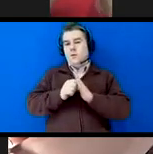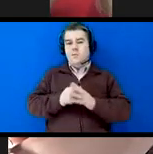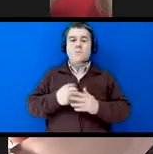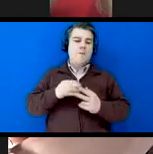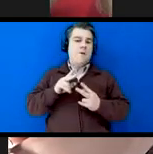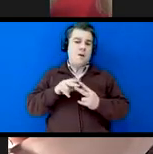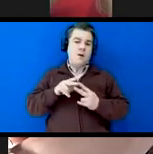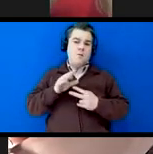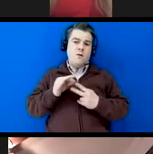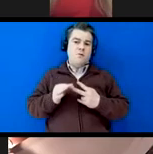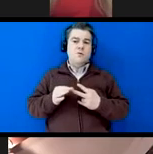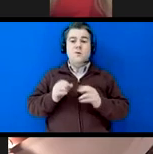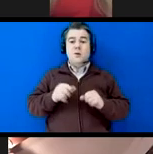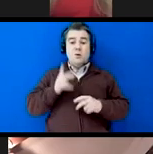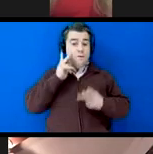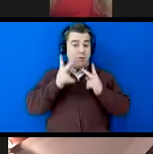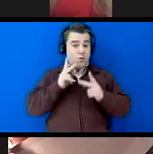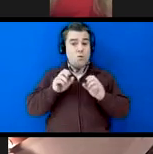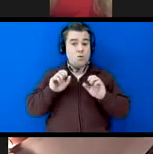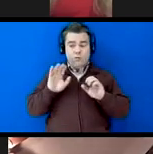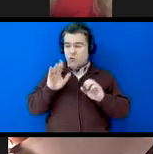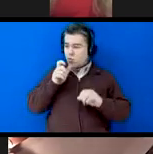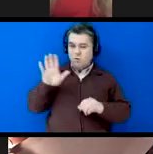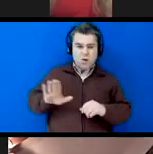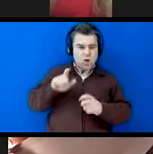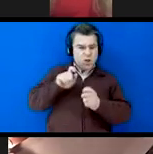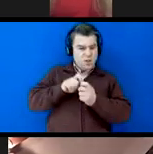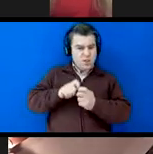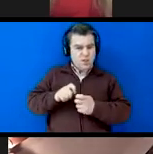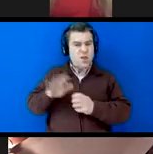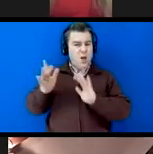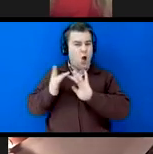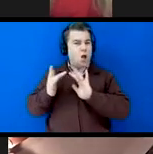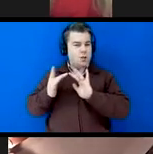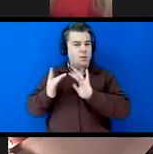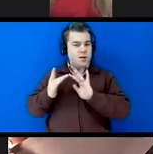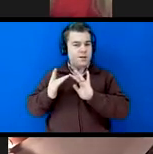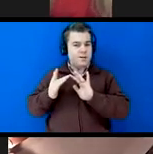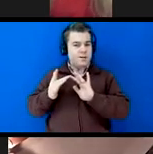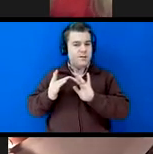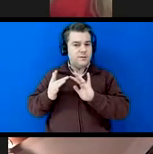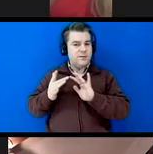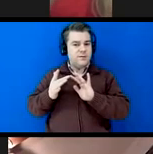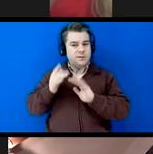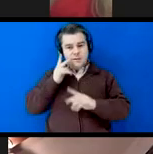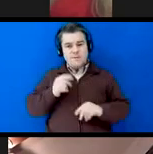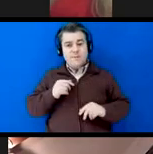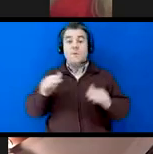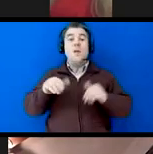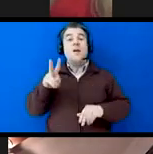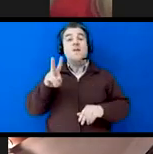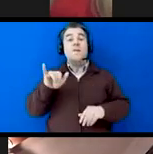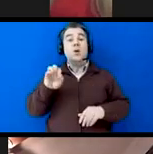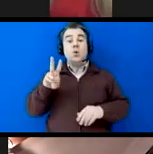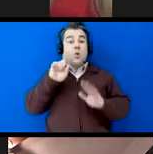here where you can view the prospect details. That'll go into the contact section down here to see them. You can view the alert,